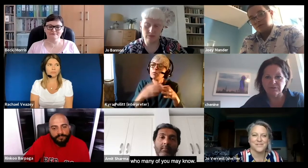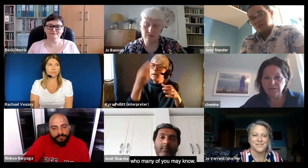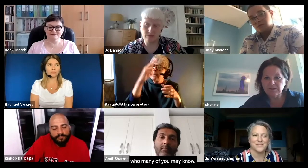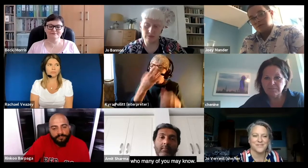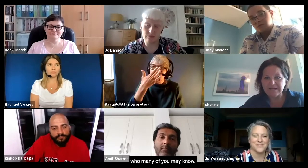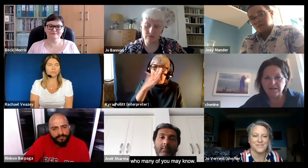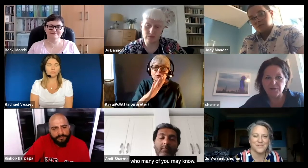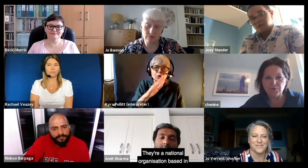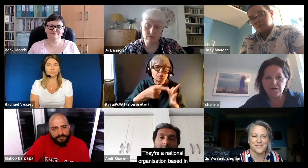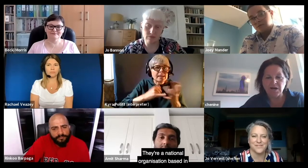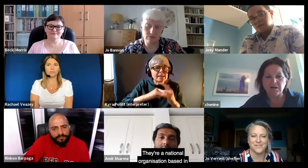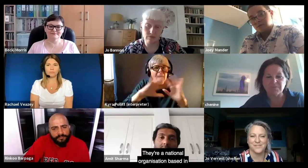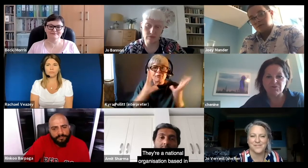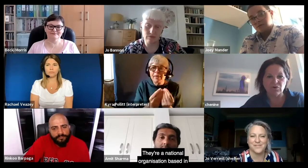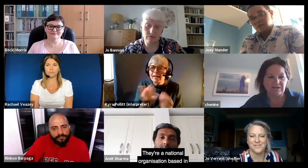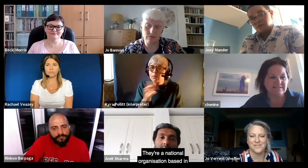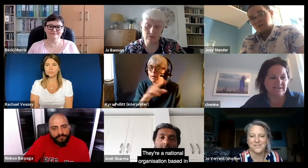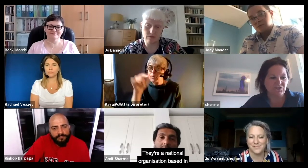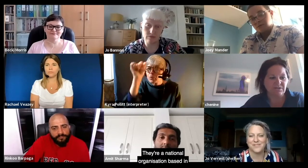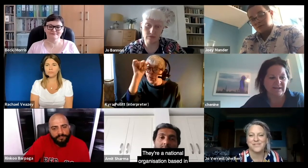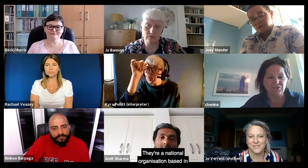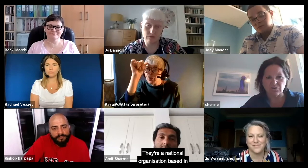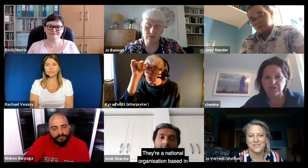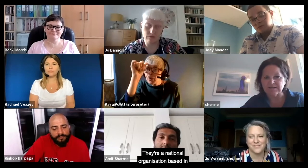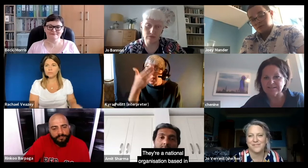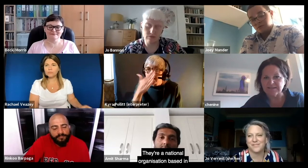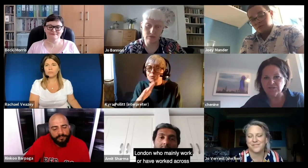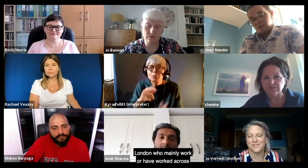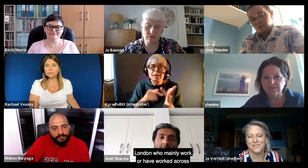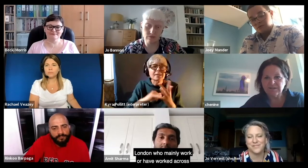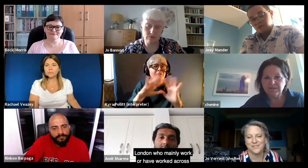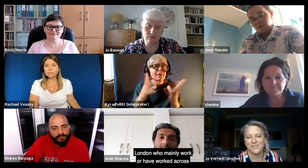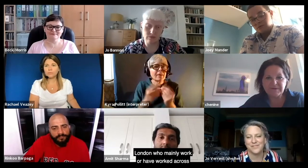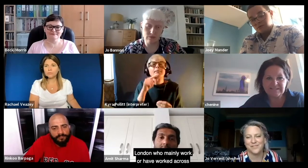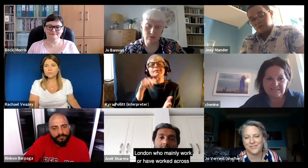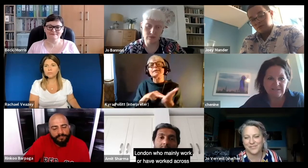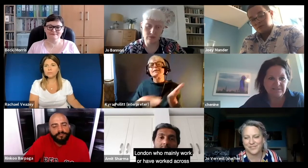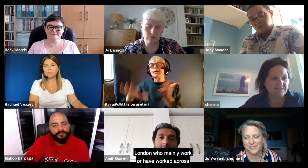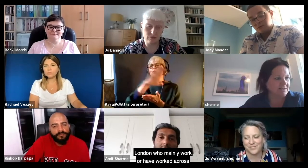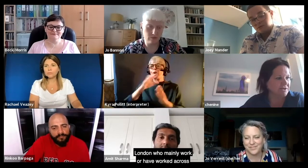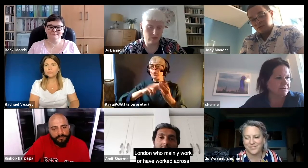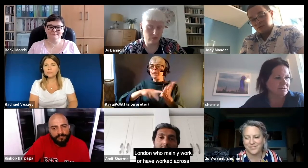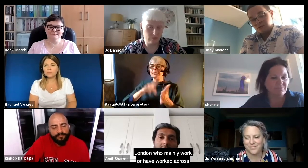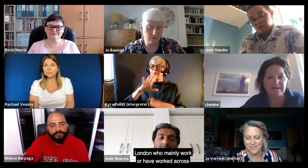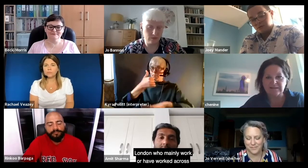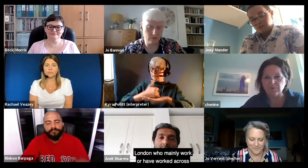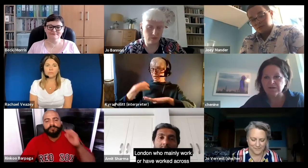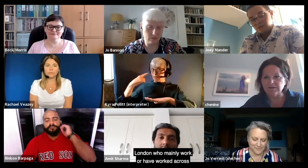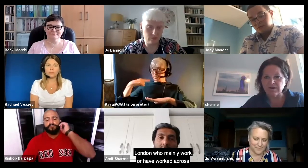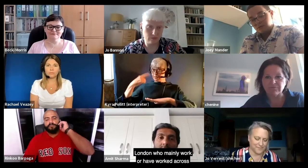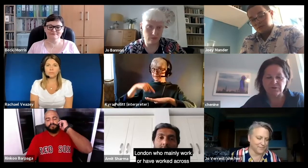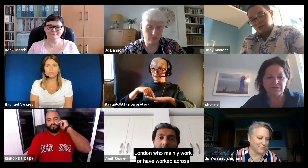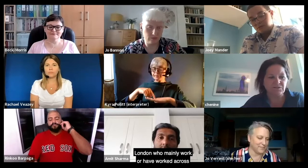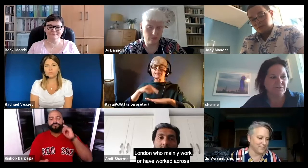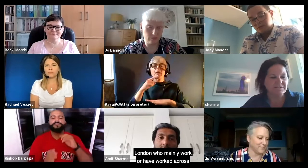you may know. They're an organization, national organization based in London, who mainly work